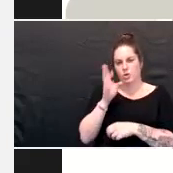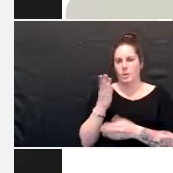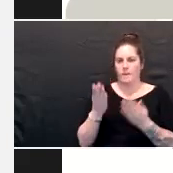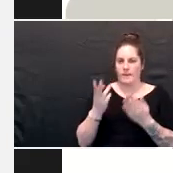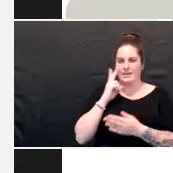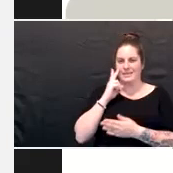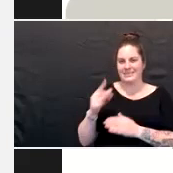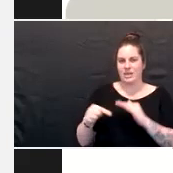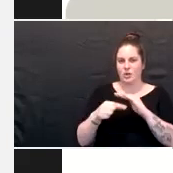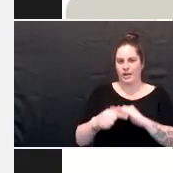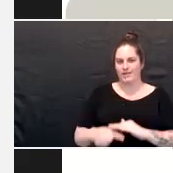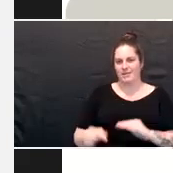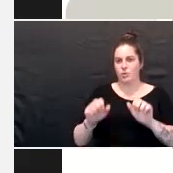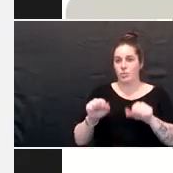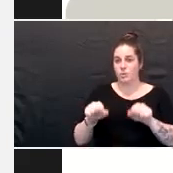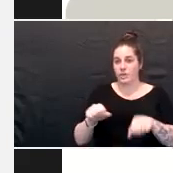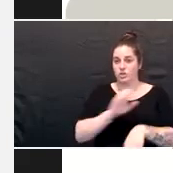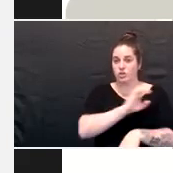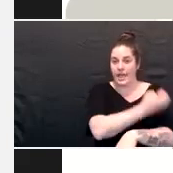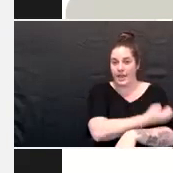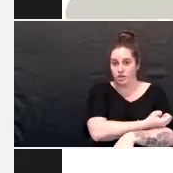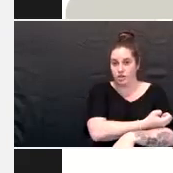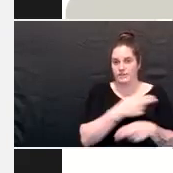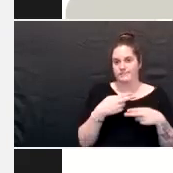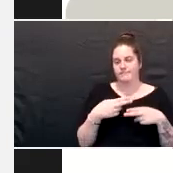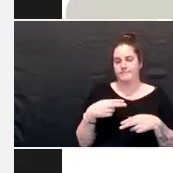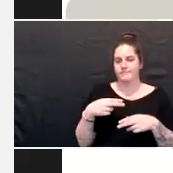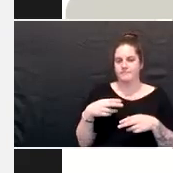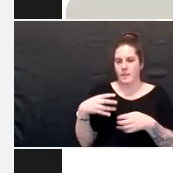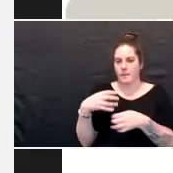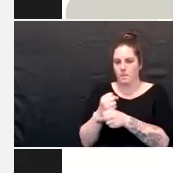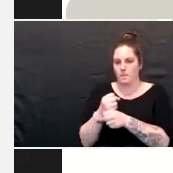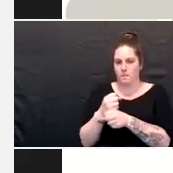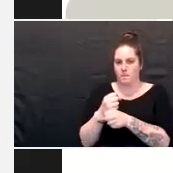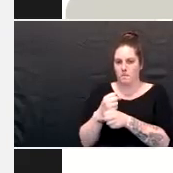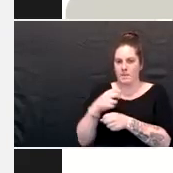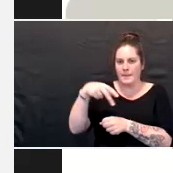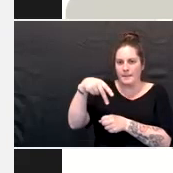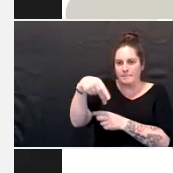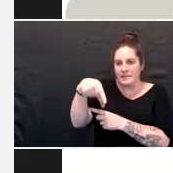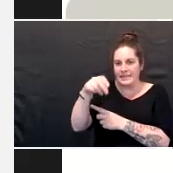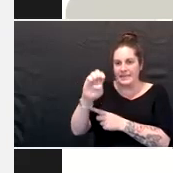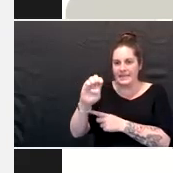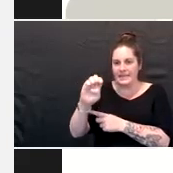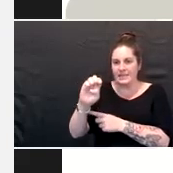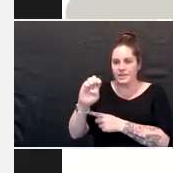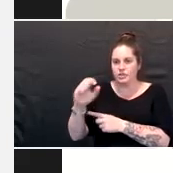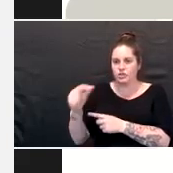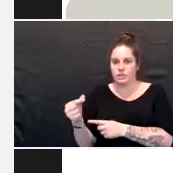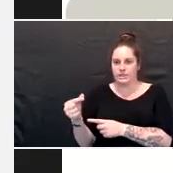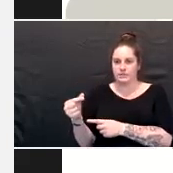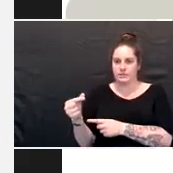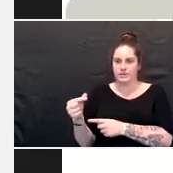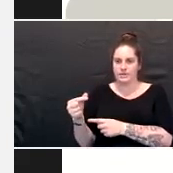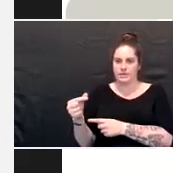energy denoted as PE with a little subscript G on it, gravitational